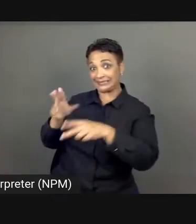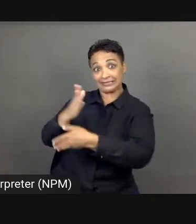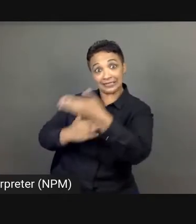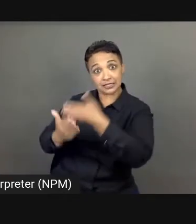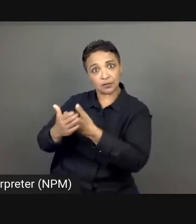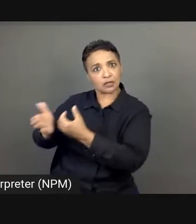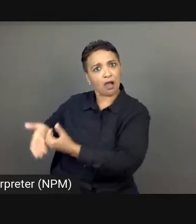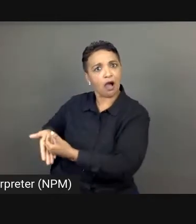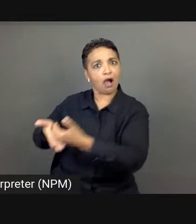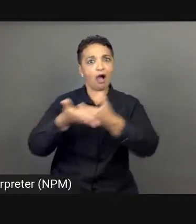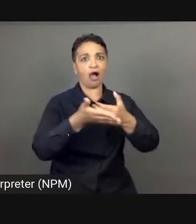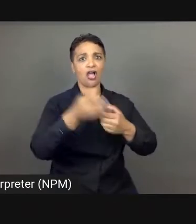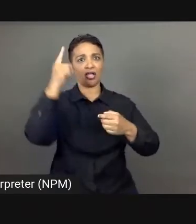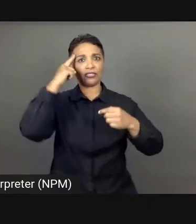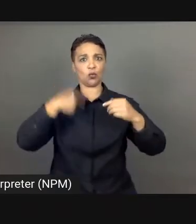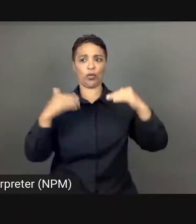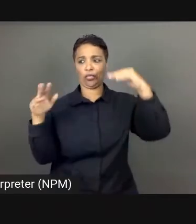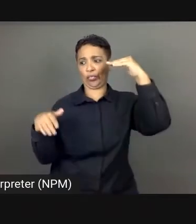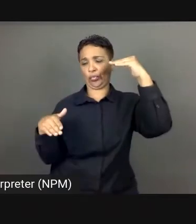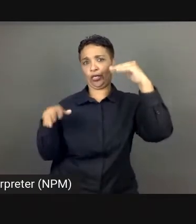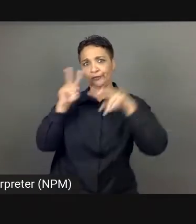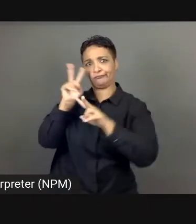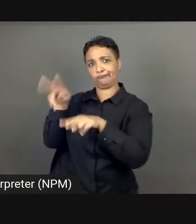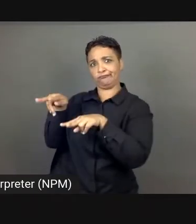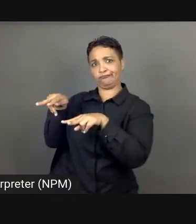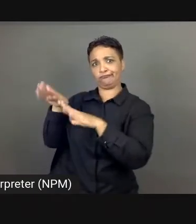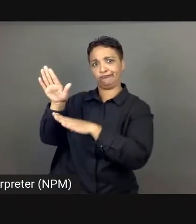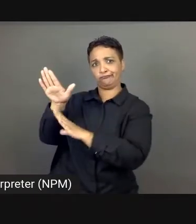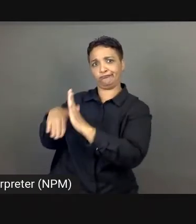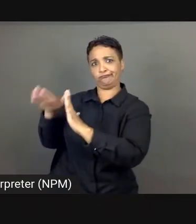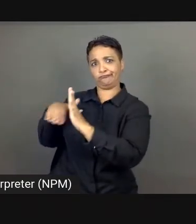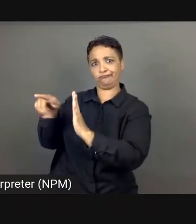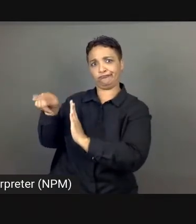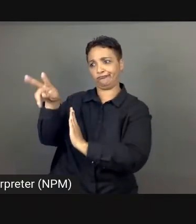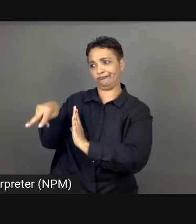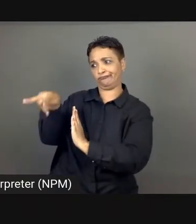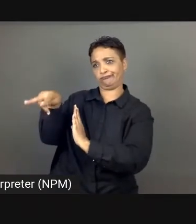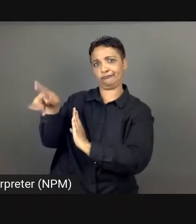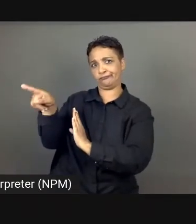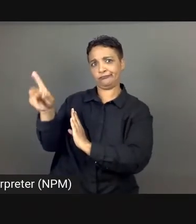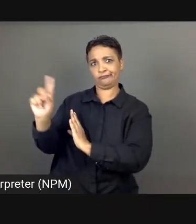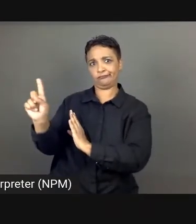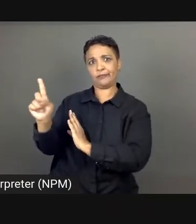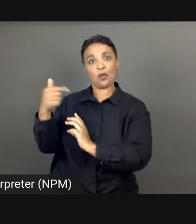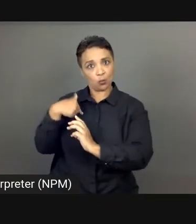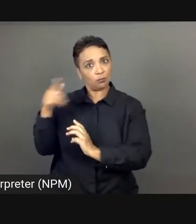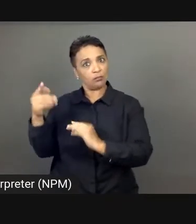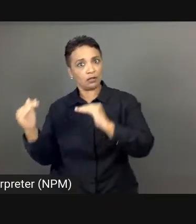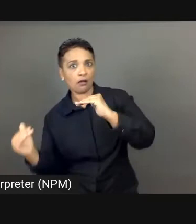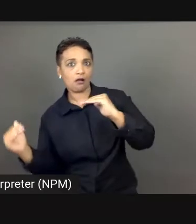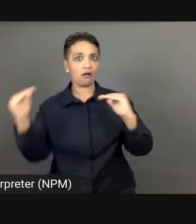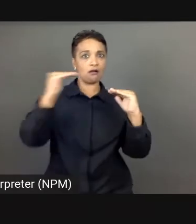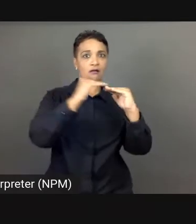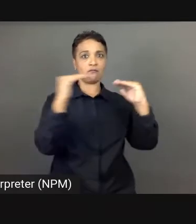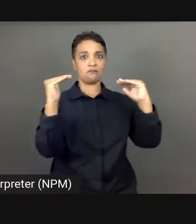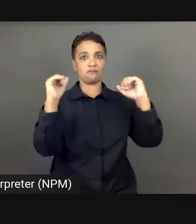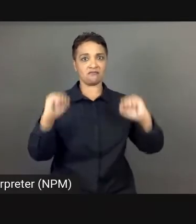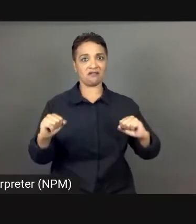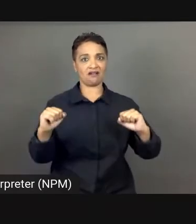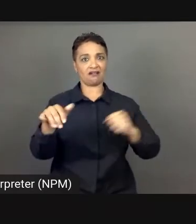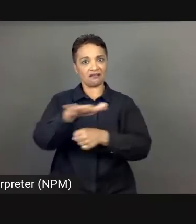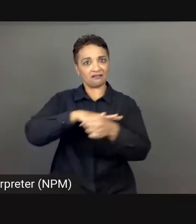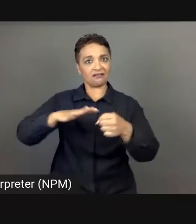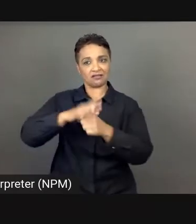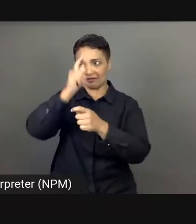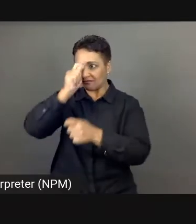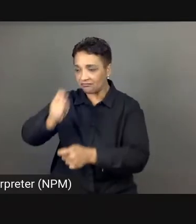not second-class citizens. This society considers us people who have a right to exist within the boundaries of our borders. And really